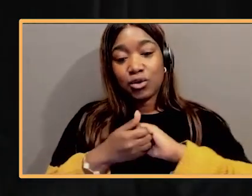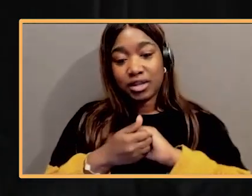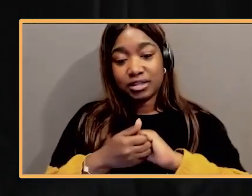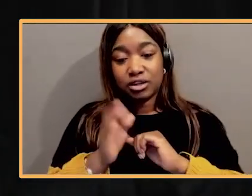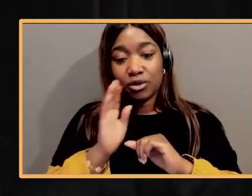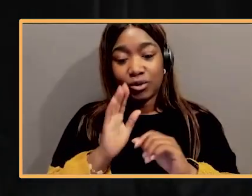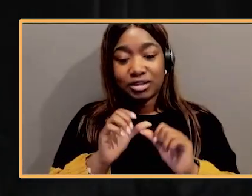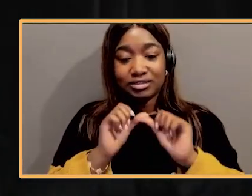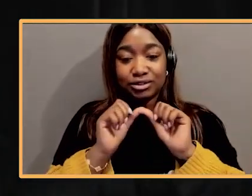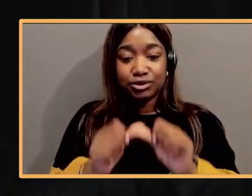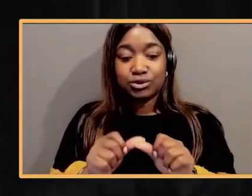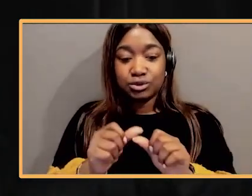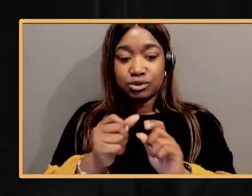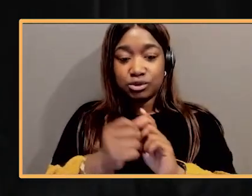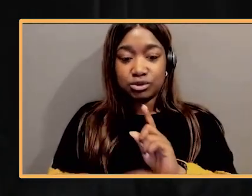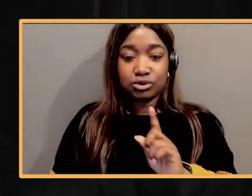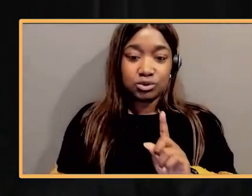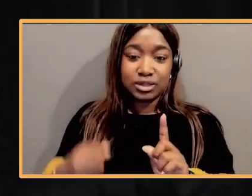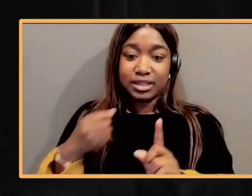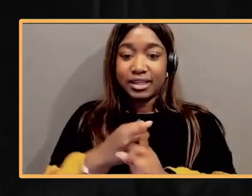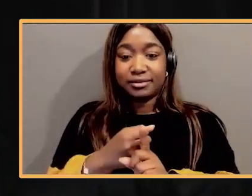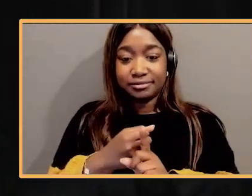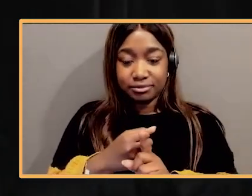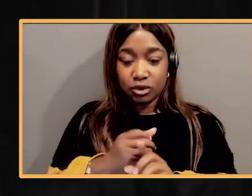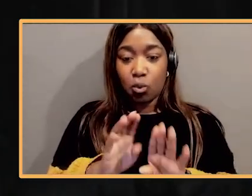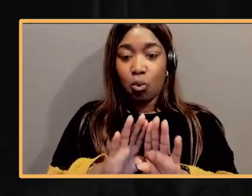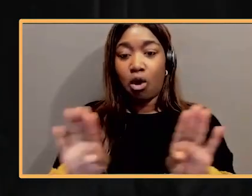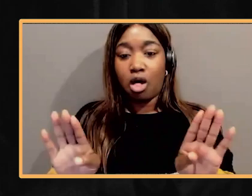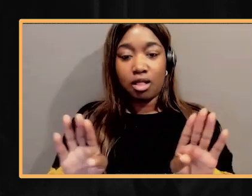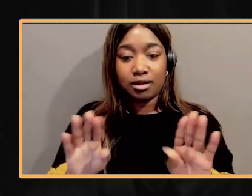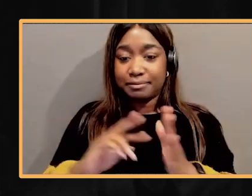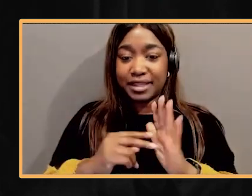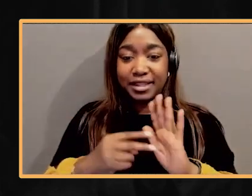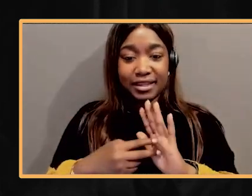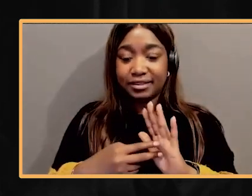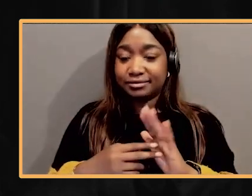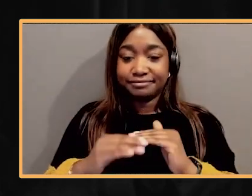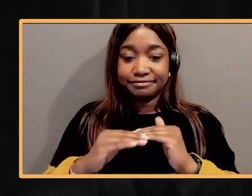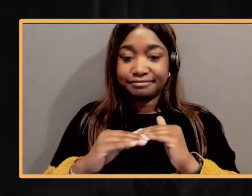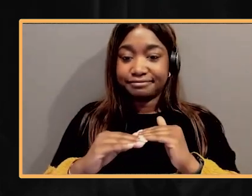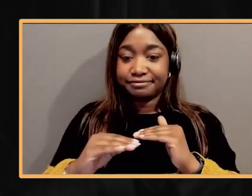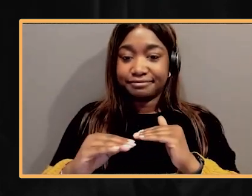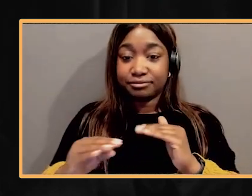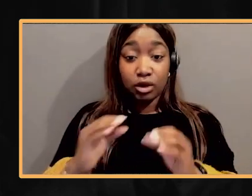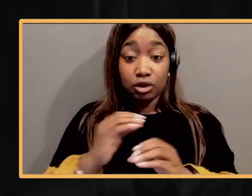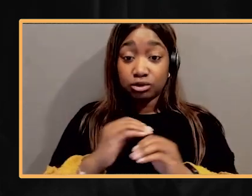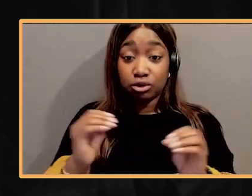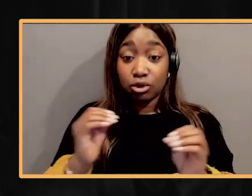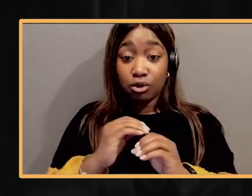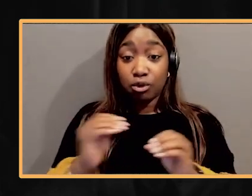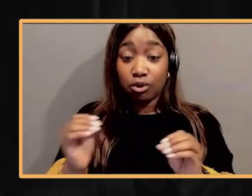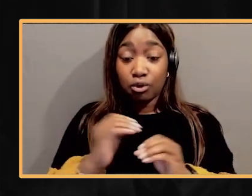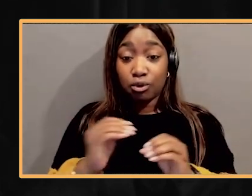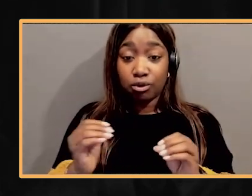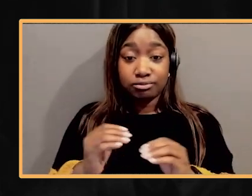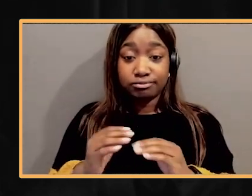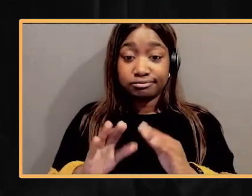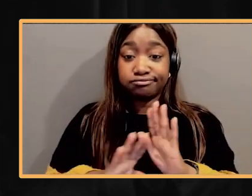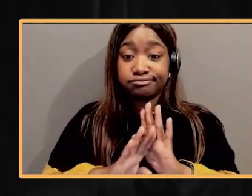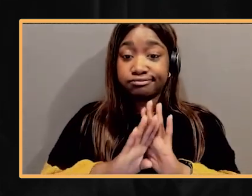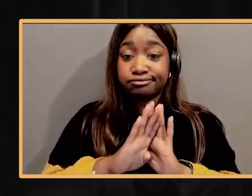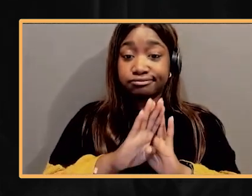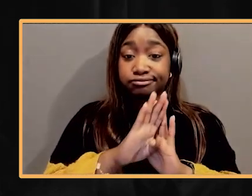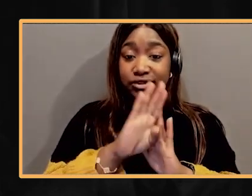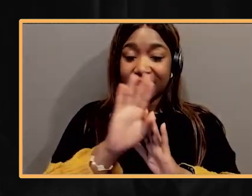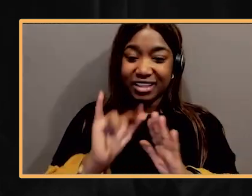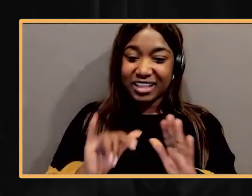hitting walls, right? And so I think we're hitting a developmental bottleneck for our species, and